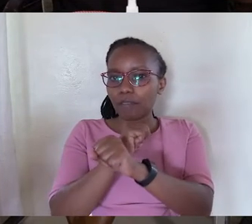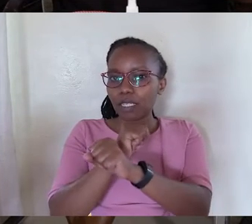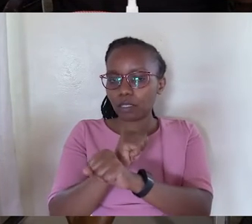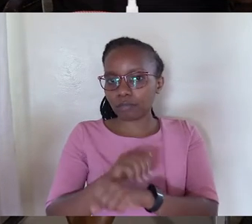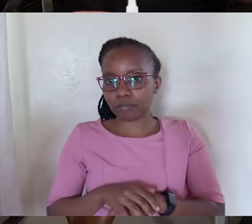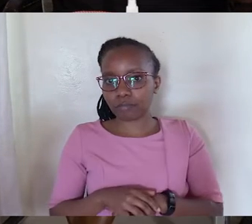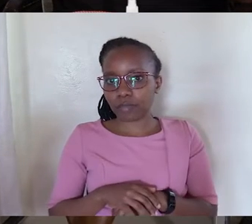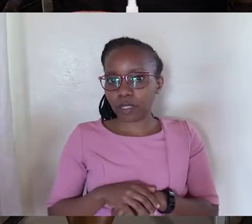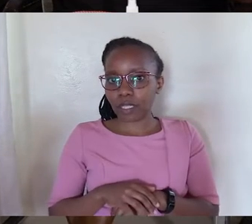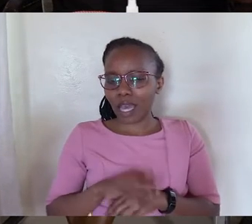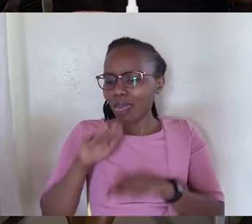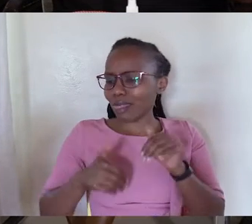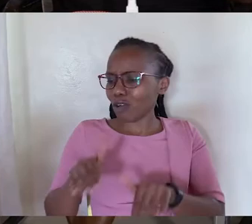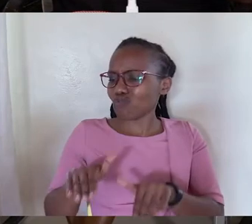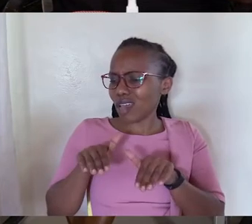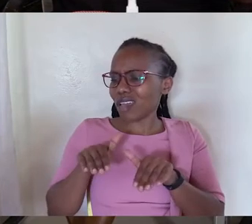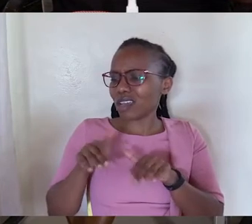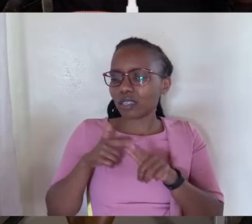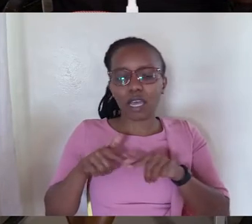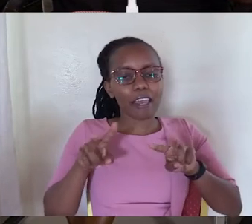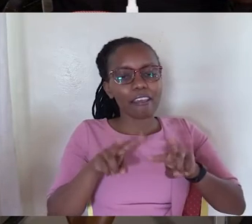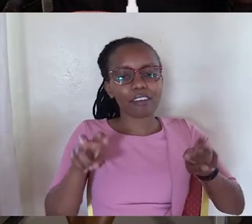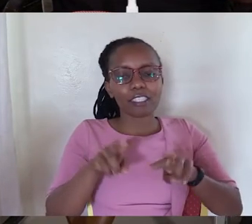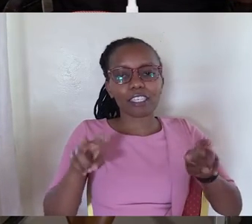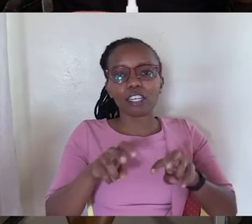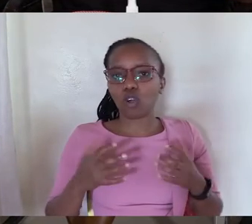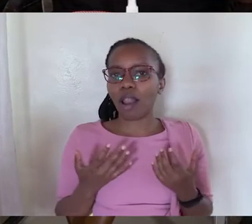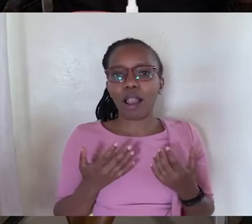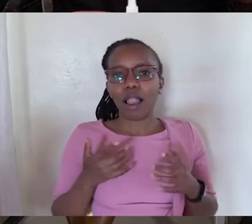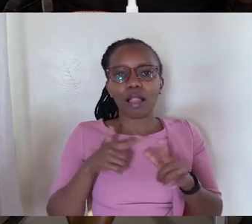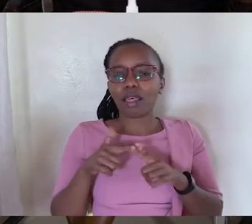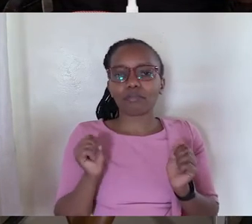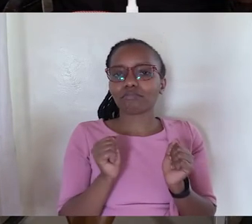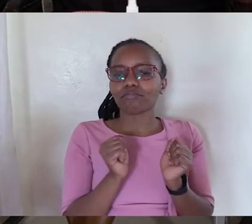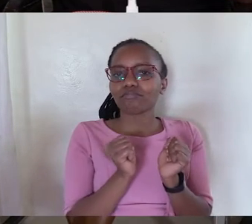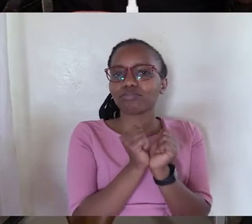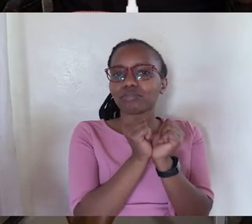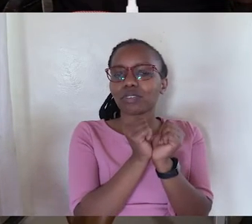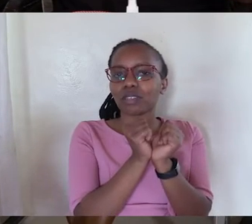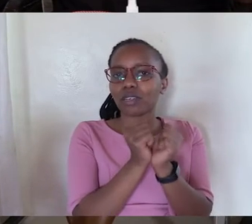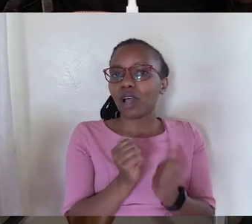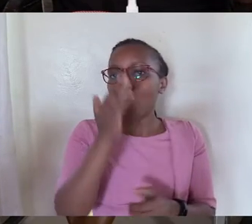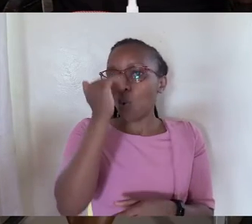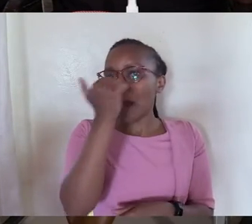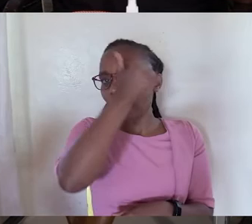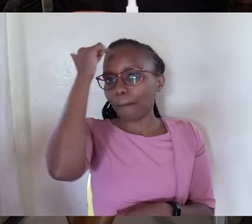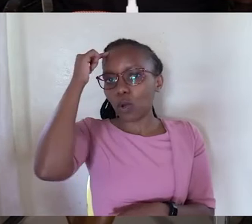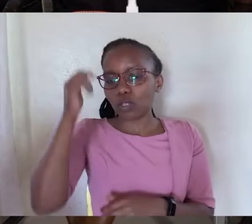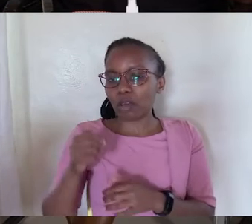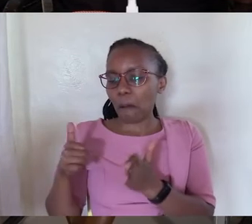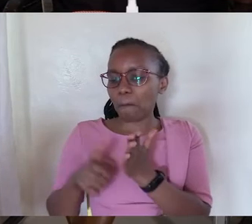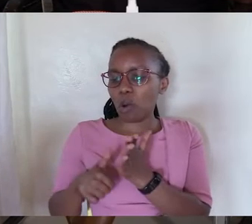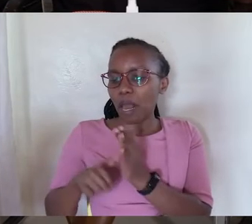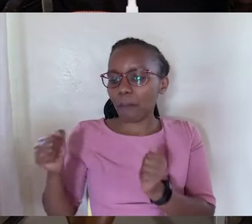preventive, rather than waiting and doing investigation and convicting the victims, because the vice will already have been done.